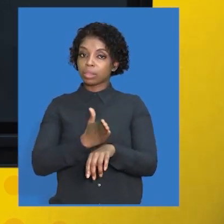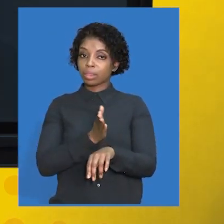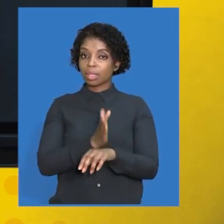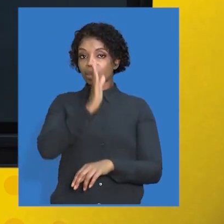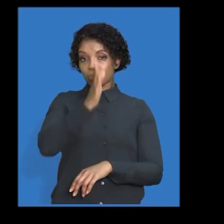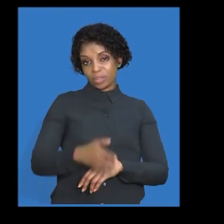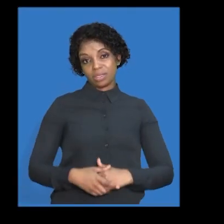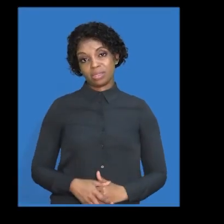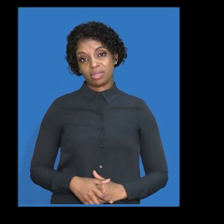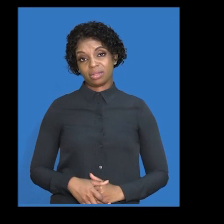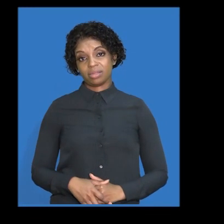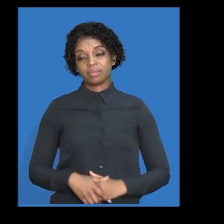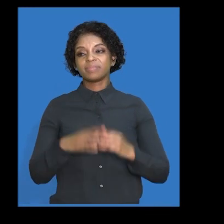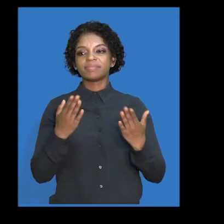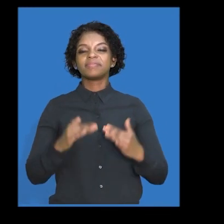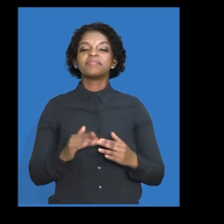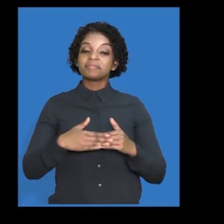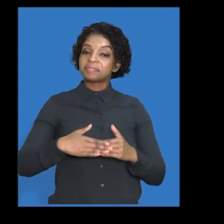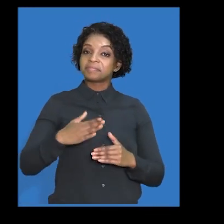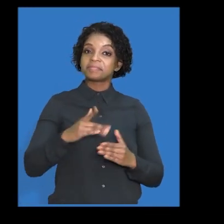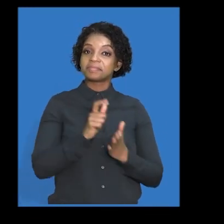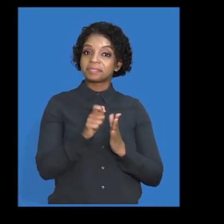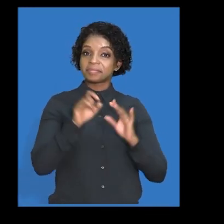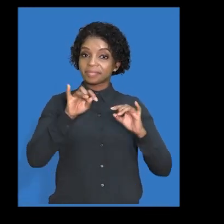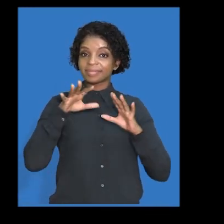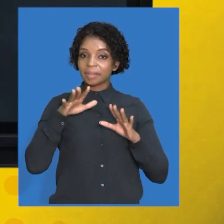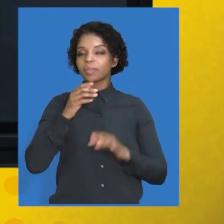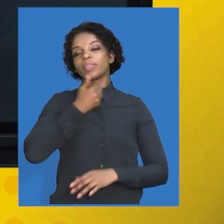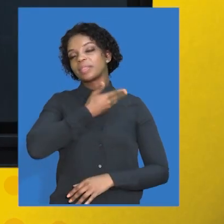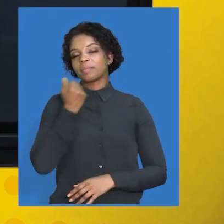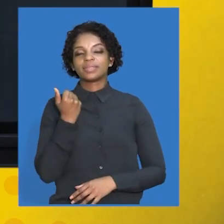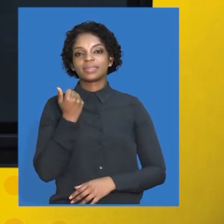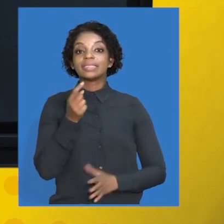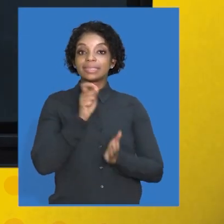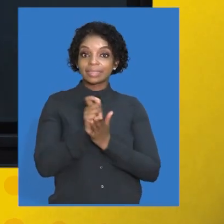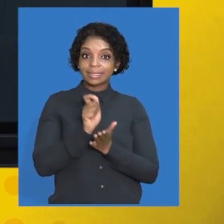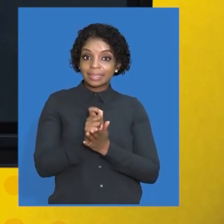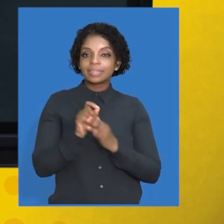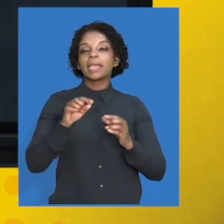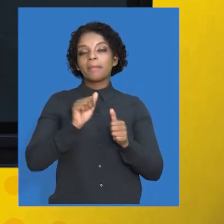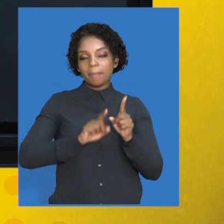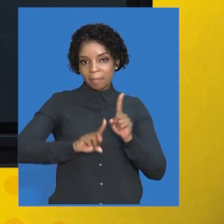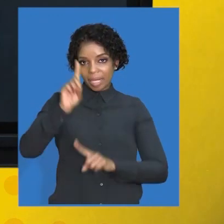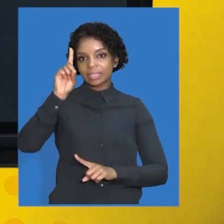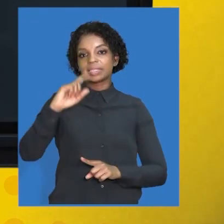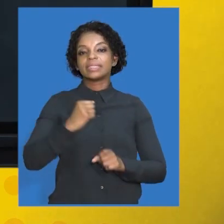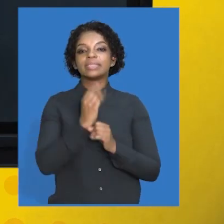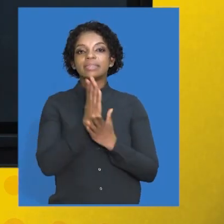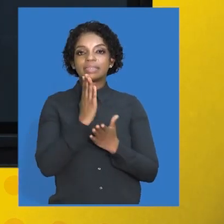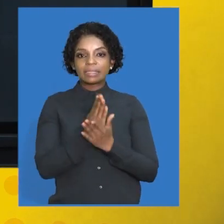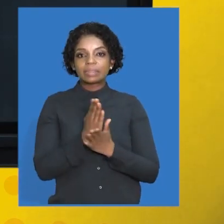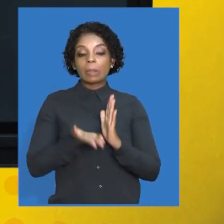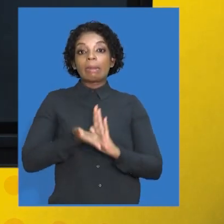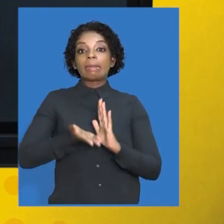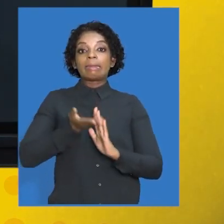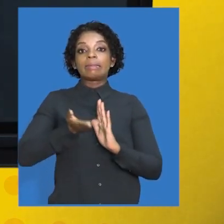then finally, all the best, guys. Just go out there, do past papers, make sure that you're keeping up to date with